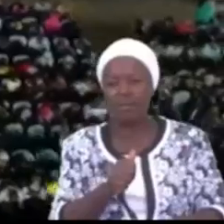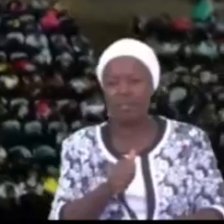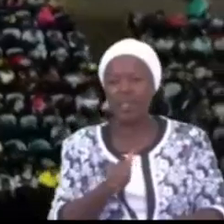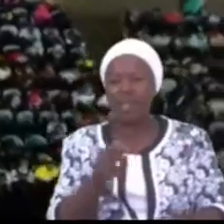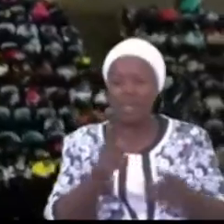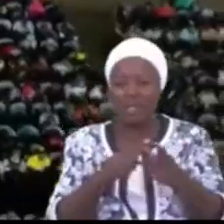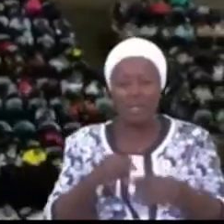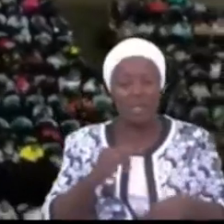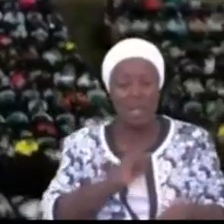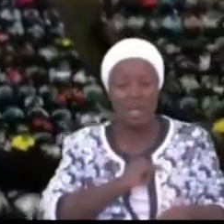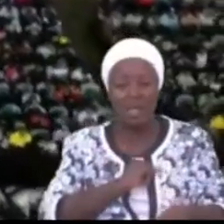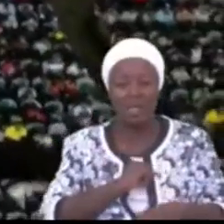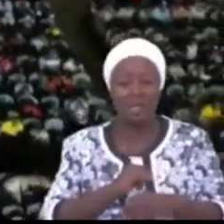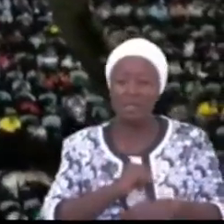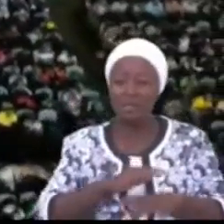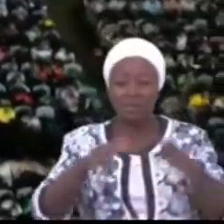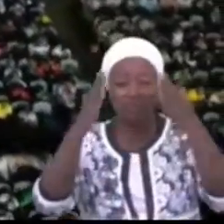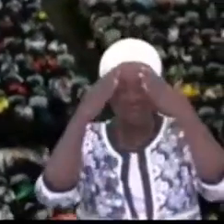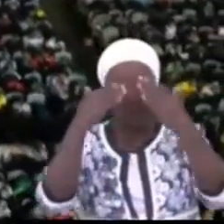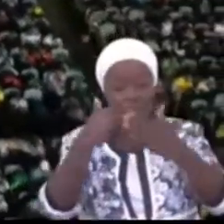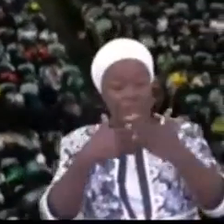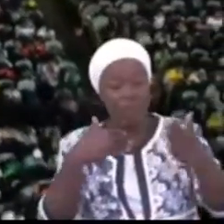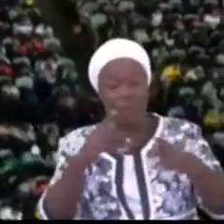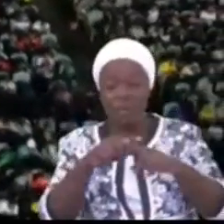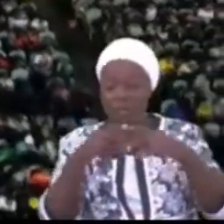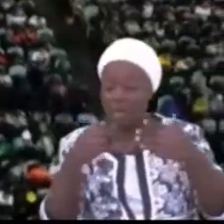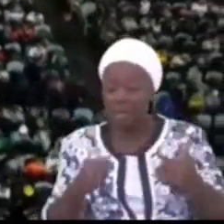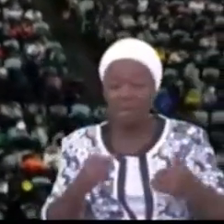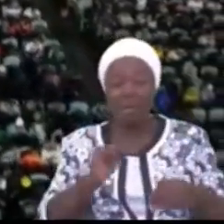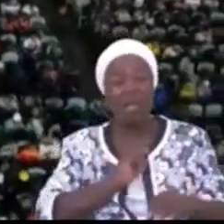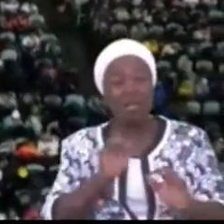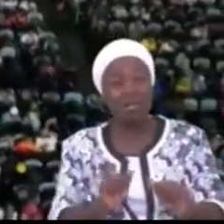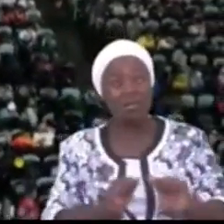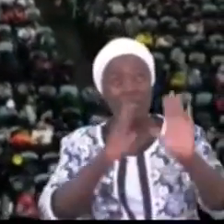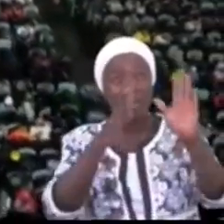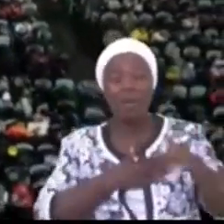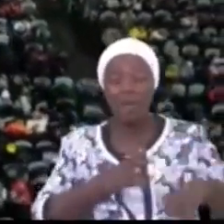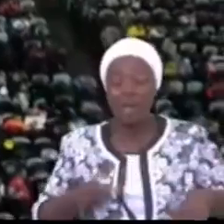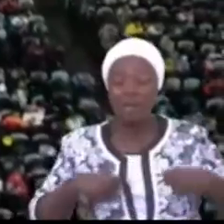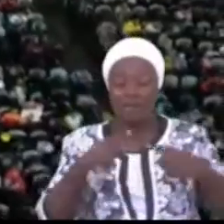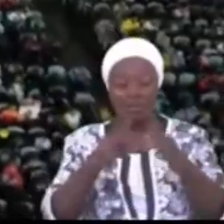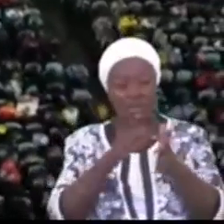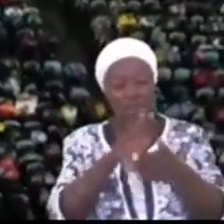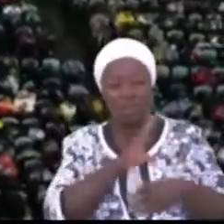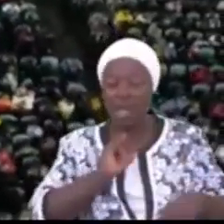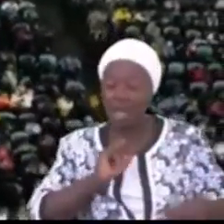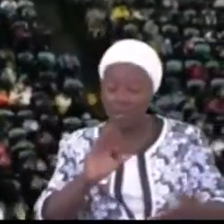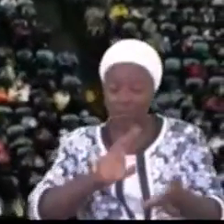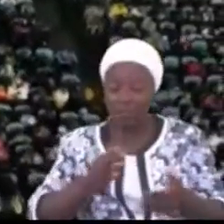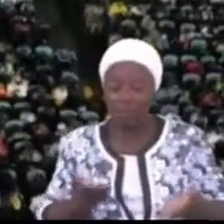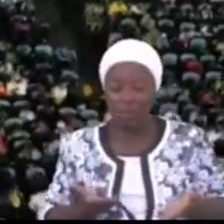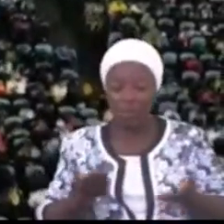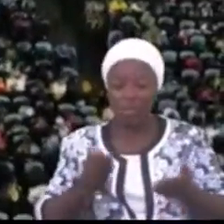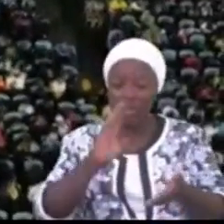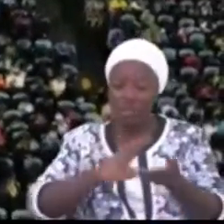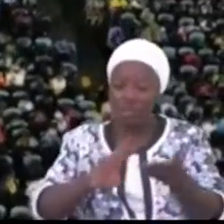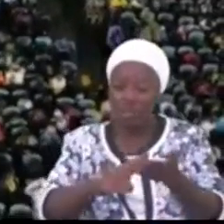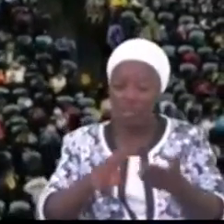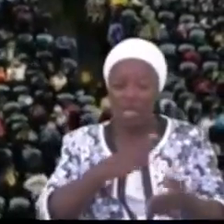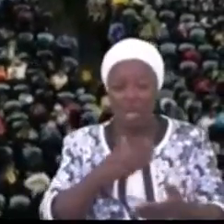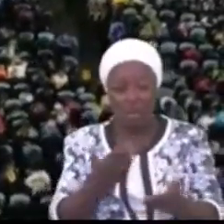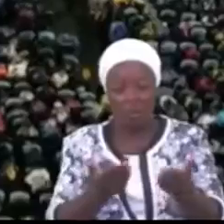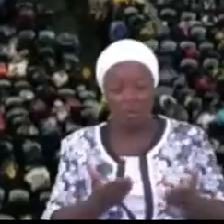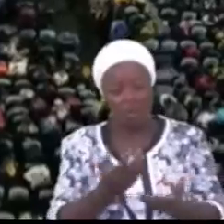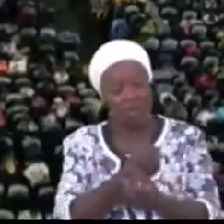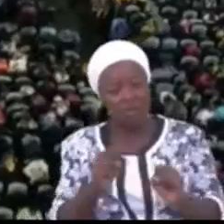give myself, but now I give myself to Christ. I want forgiveness. I want freedom. I want salvation. Anywhere